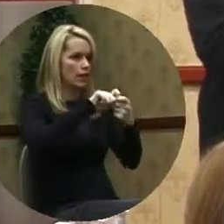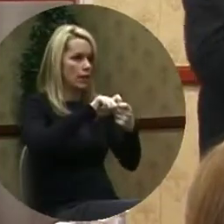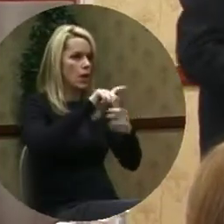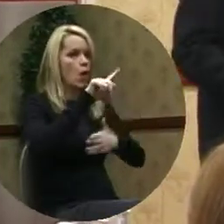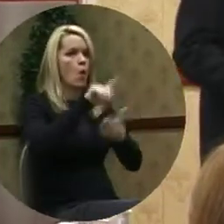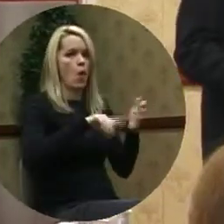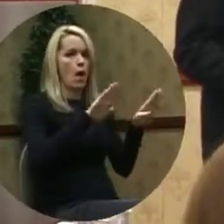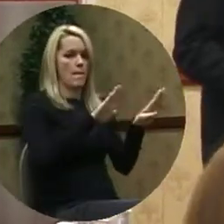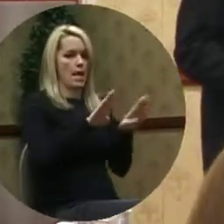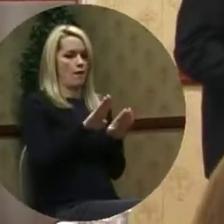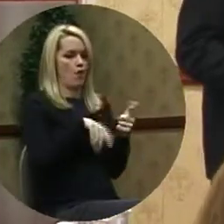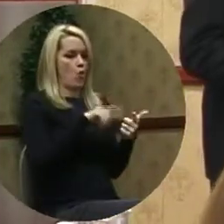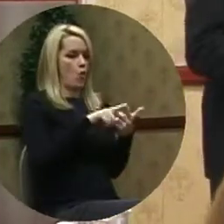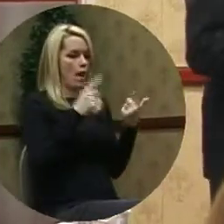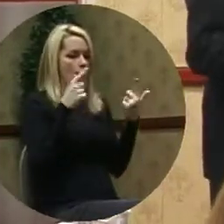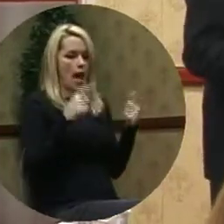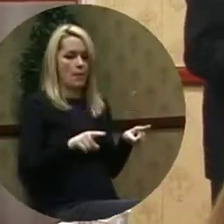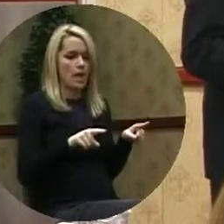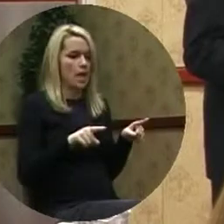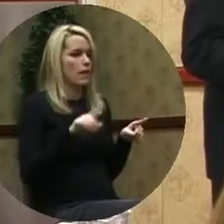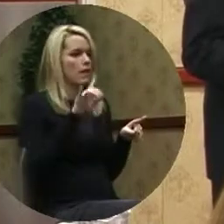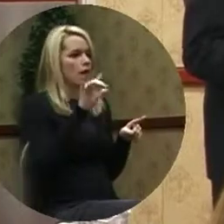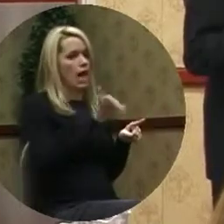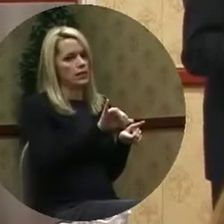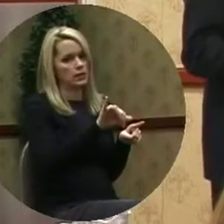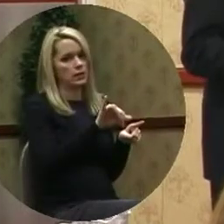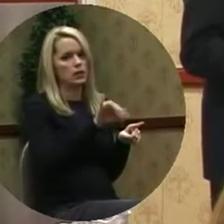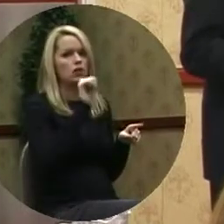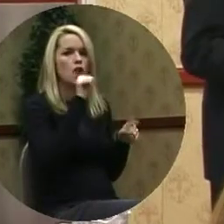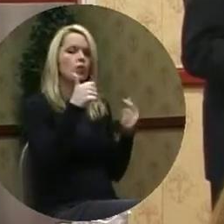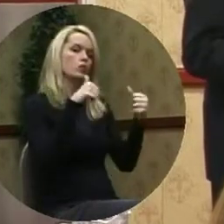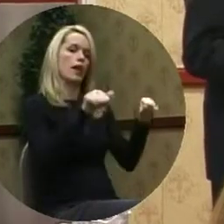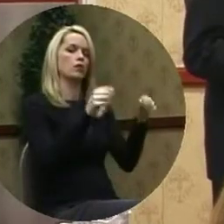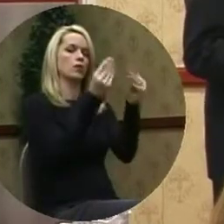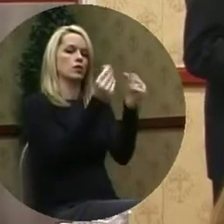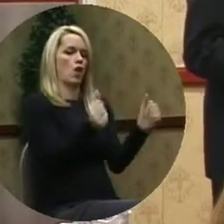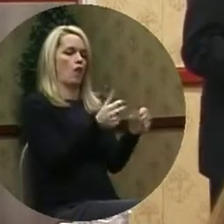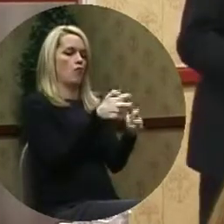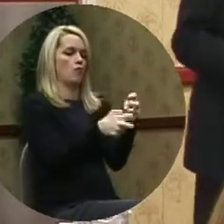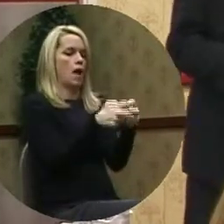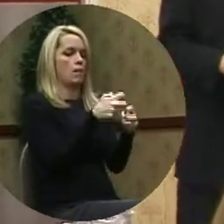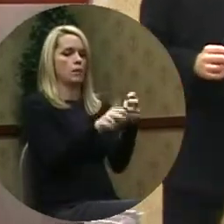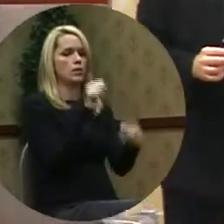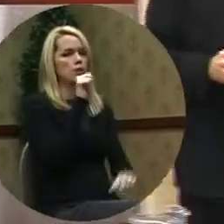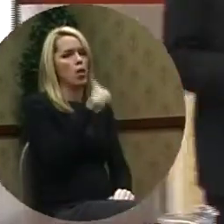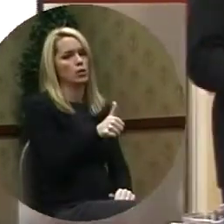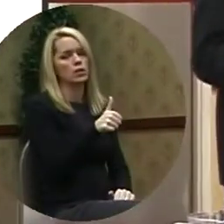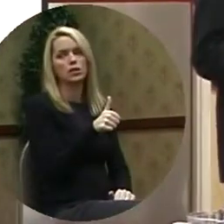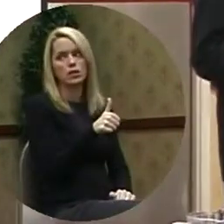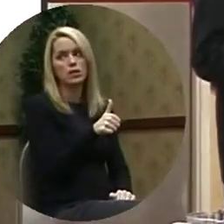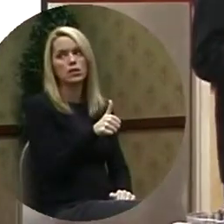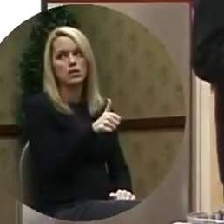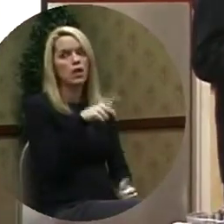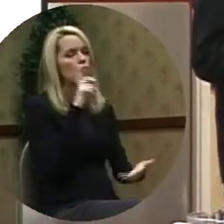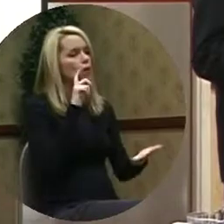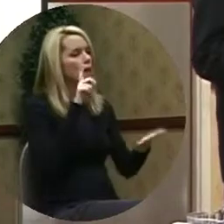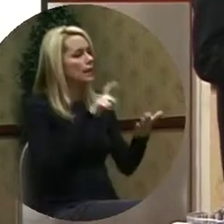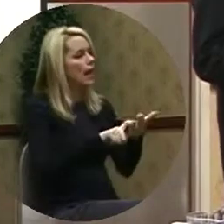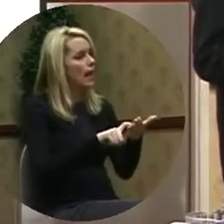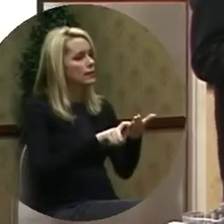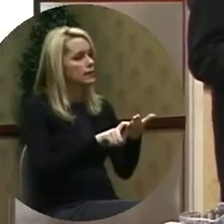behavior? When does it occur? Some of those kinds of things. Don't try to get into solving the problem quite yet, but I think it's important to recognize many of your